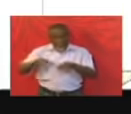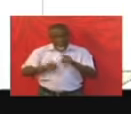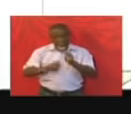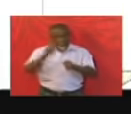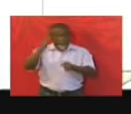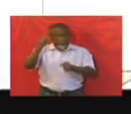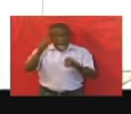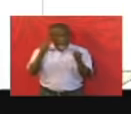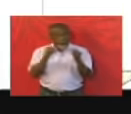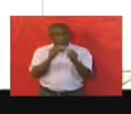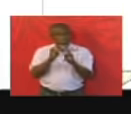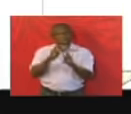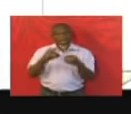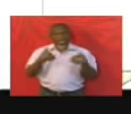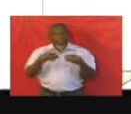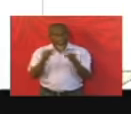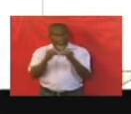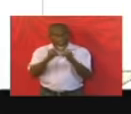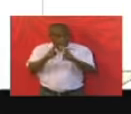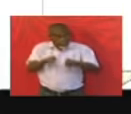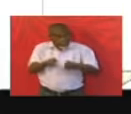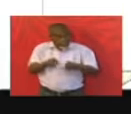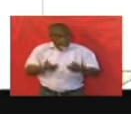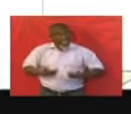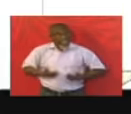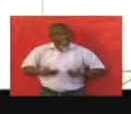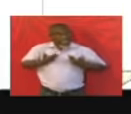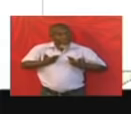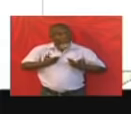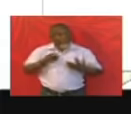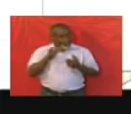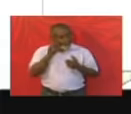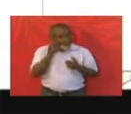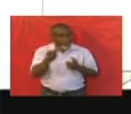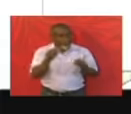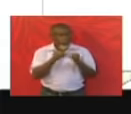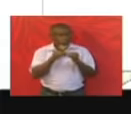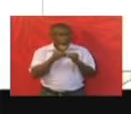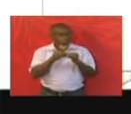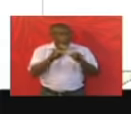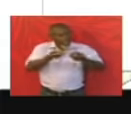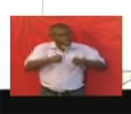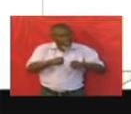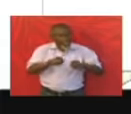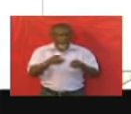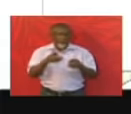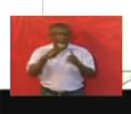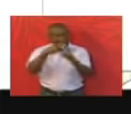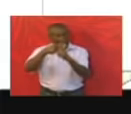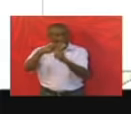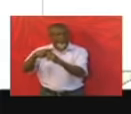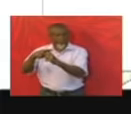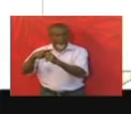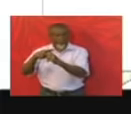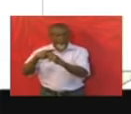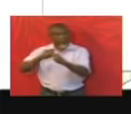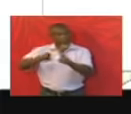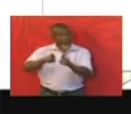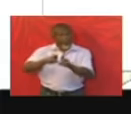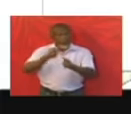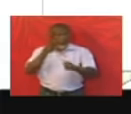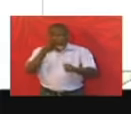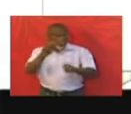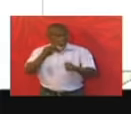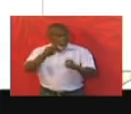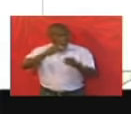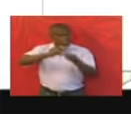places having the higher numbers of cases. And we note that those numbers do seem to be coming down a little across